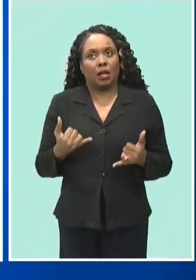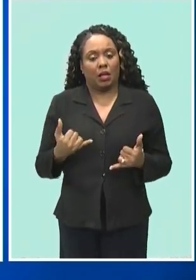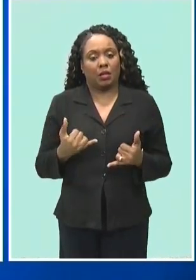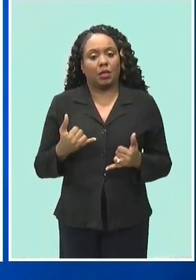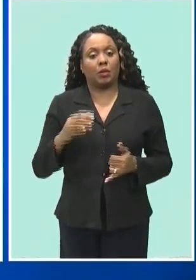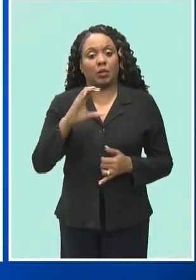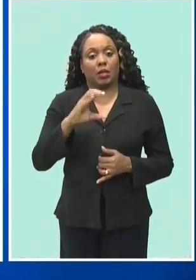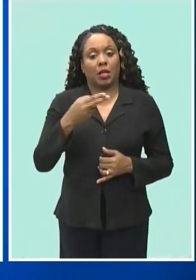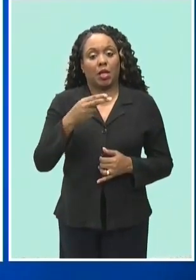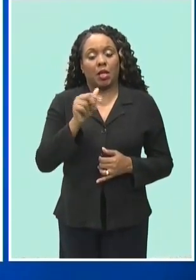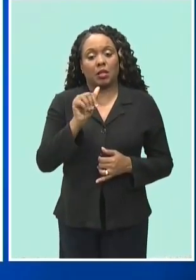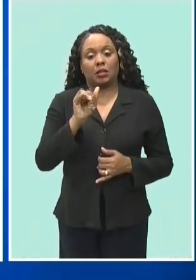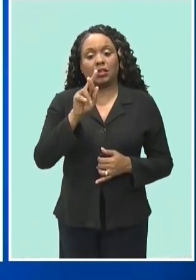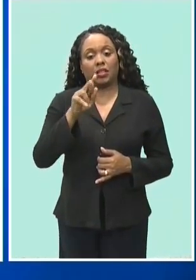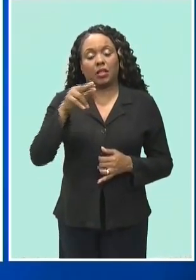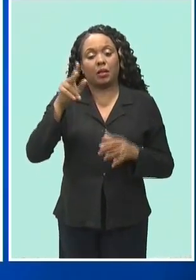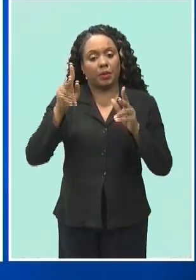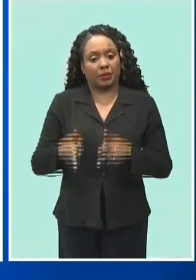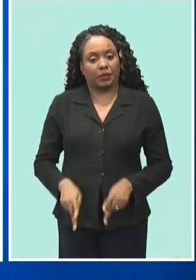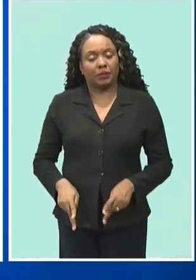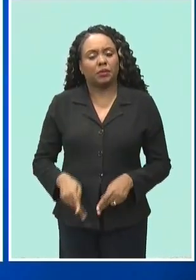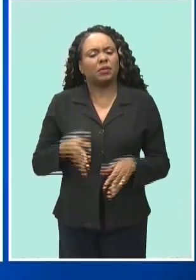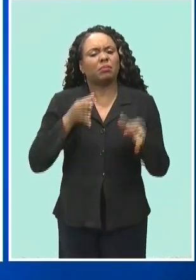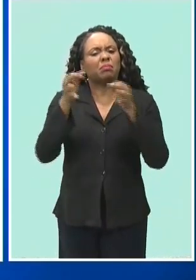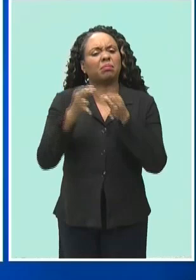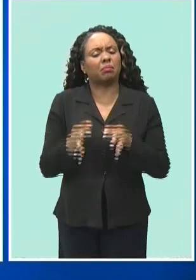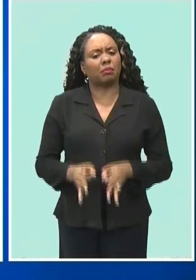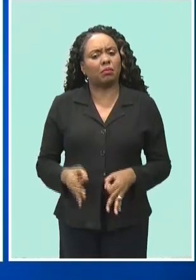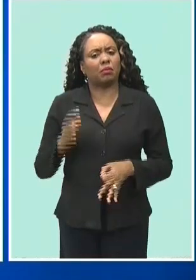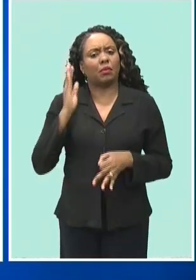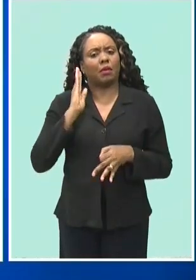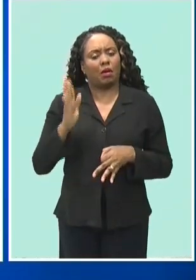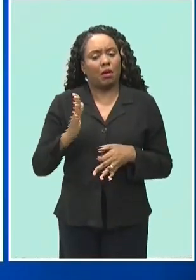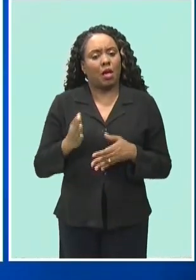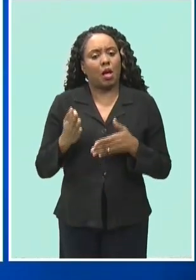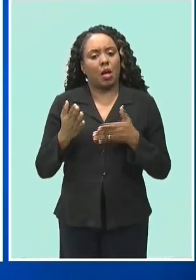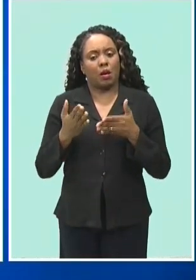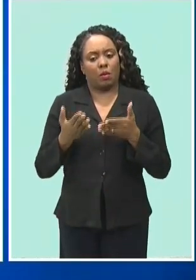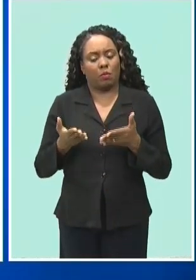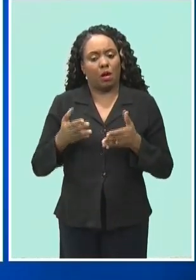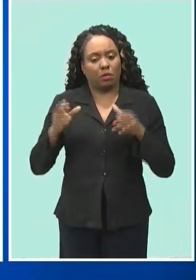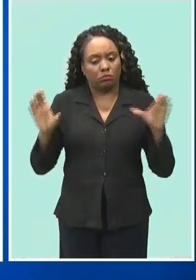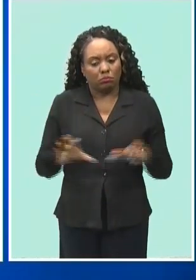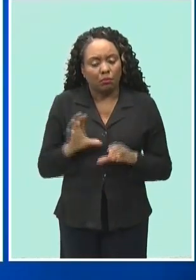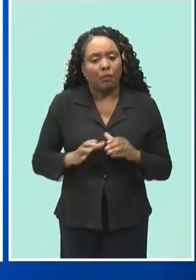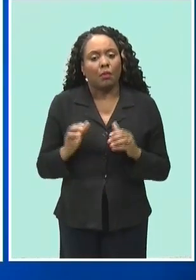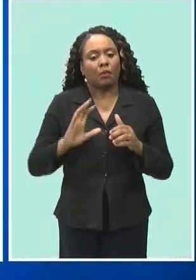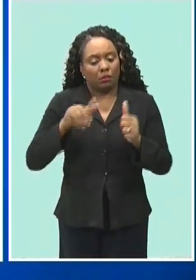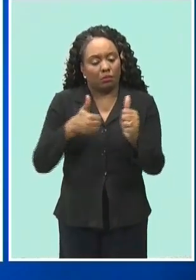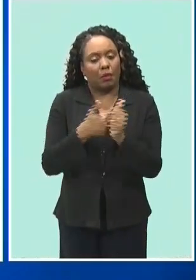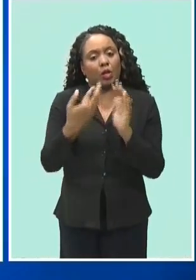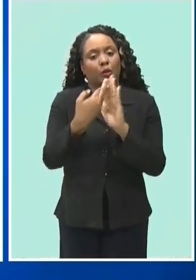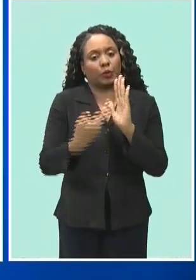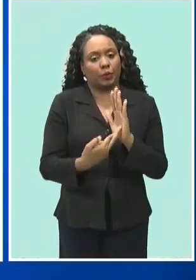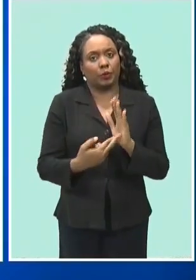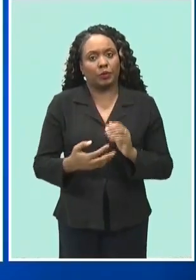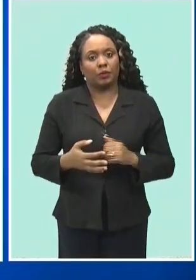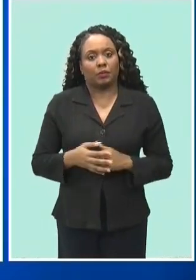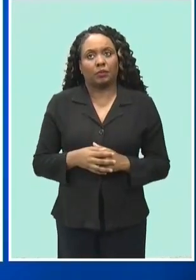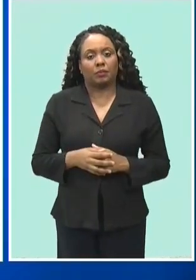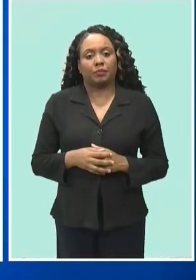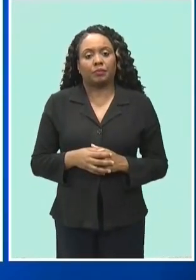interview following her swearing in, Justice Singh explained that she would carry out her role in accordance with the rule of law. And they asked